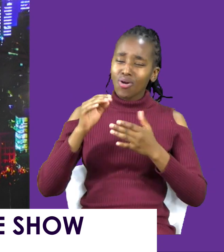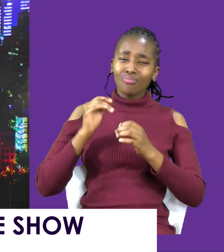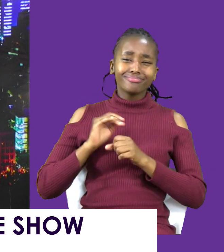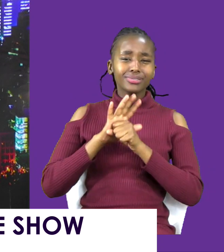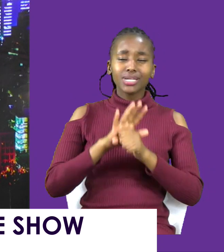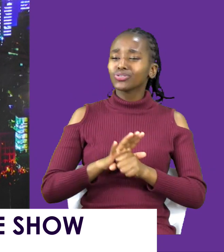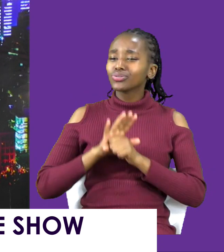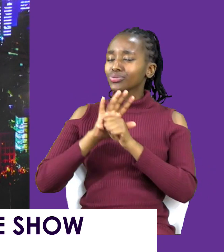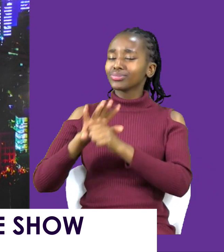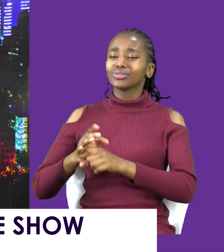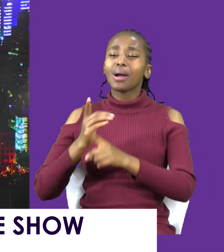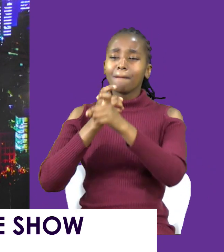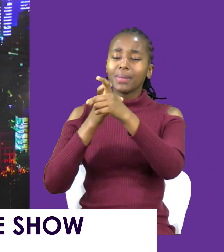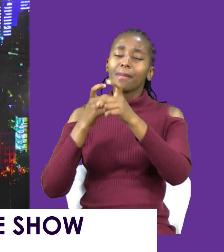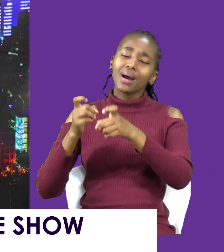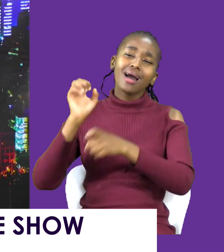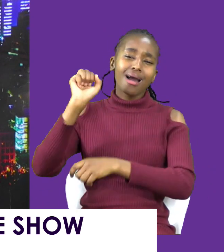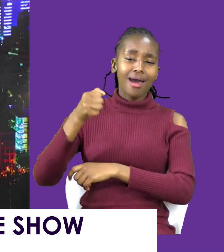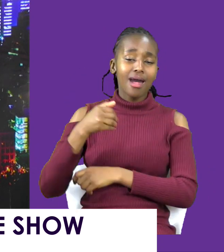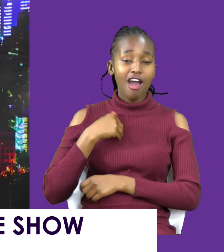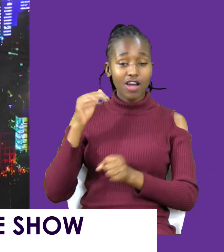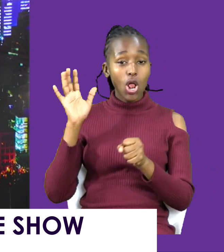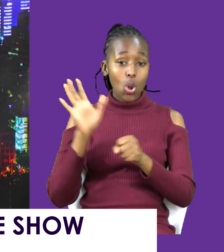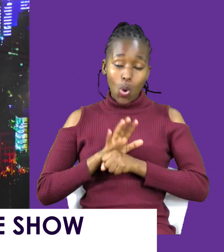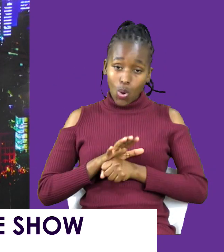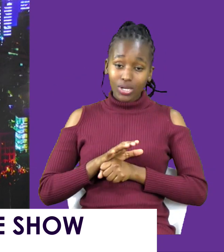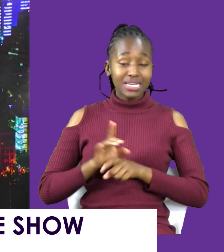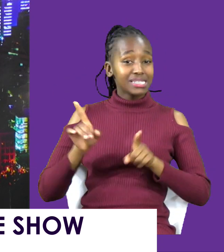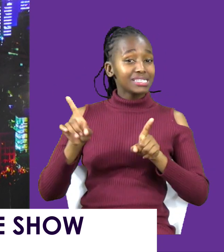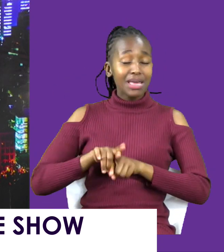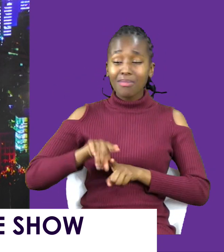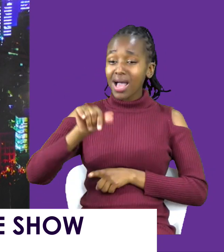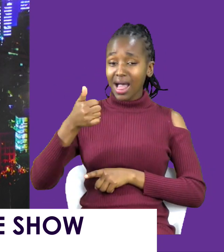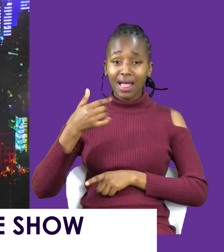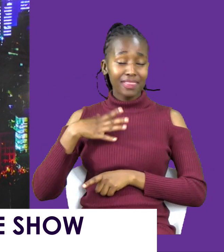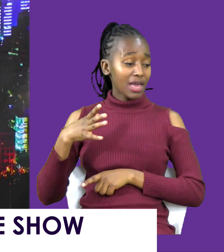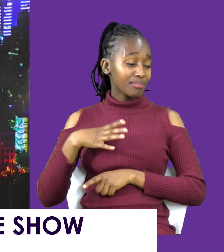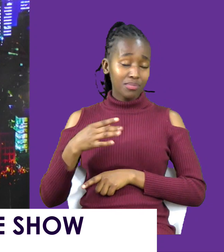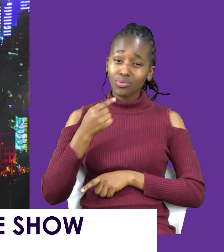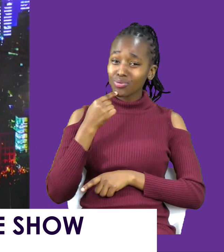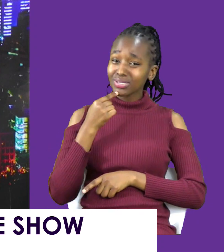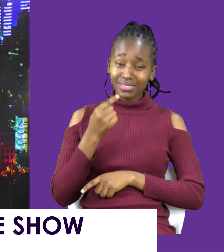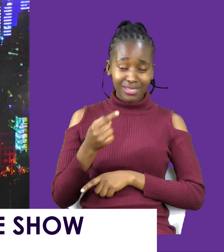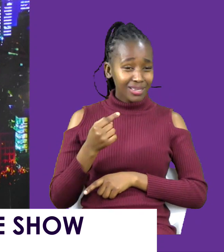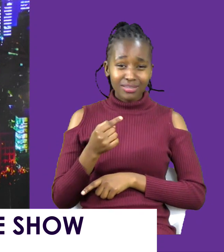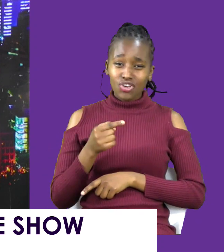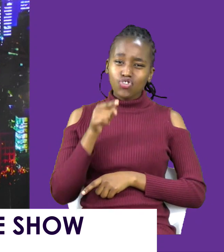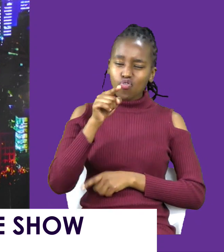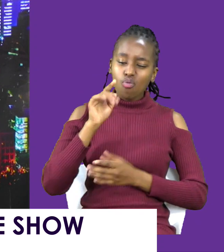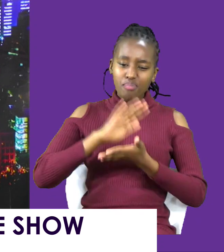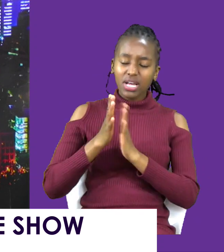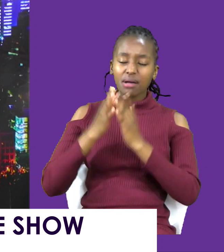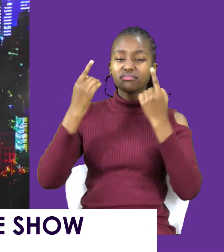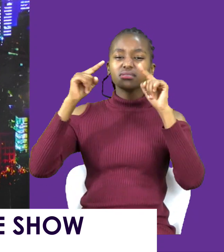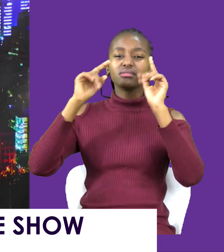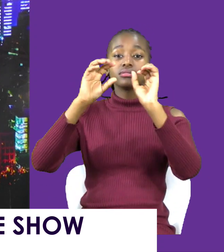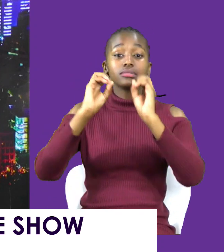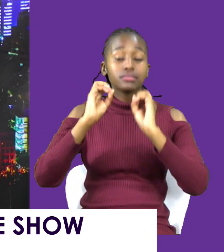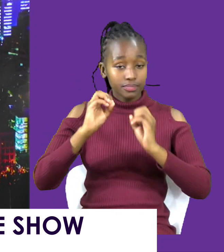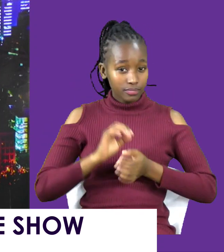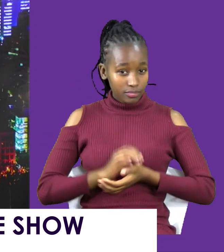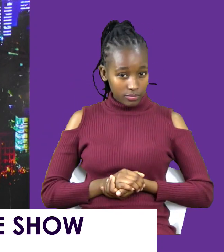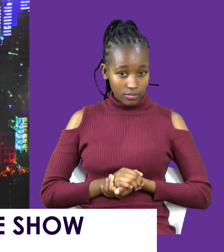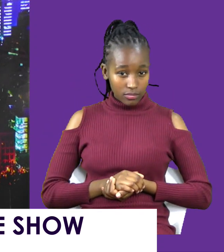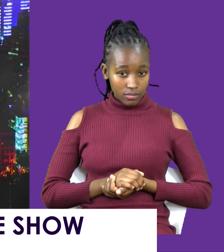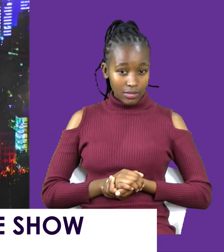projections, naysayers and haters, and probably people that may try to place you back. in your environment. Come out of